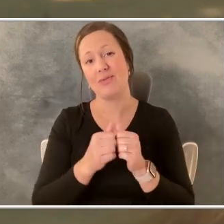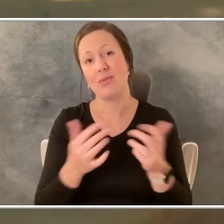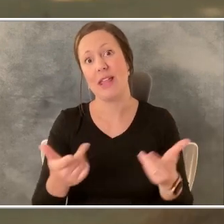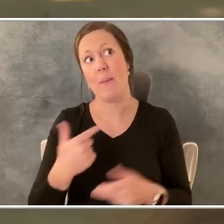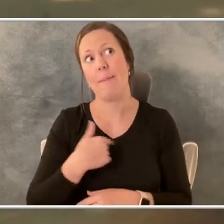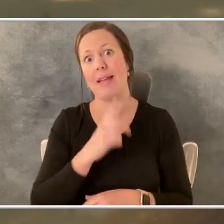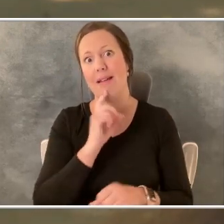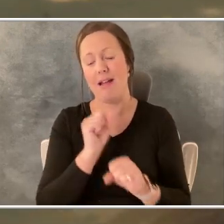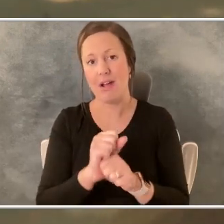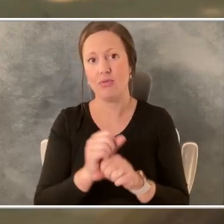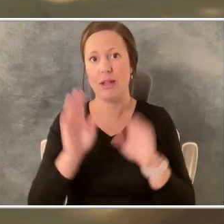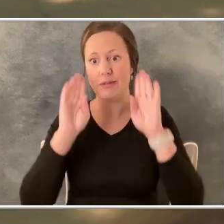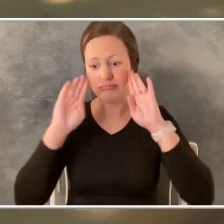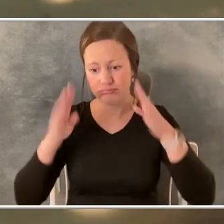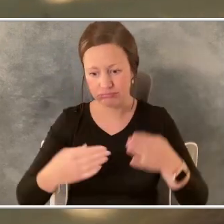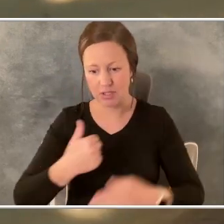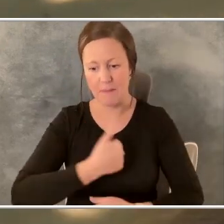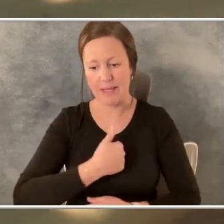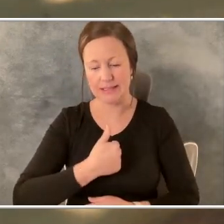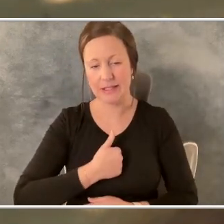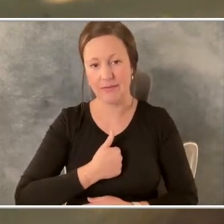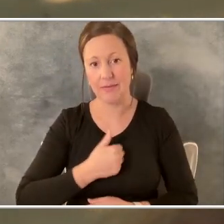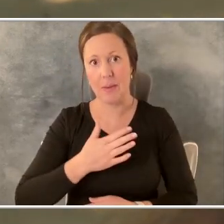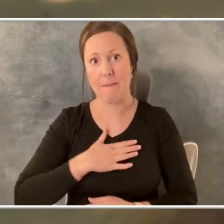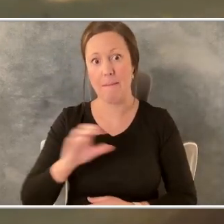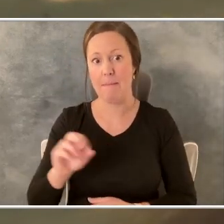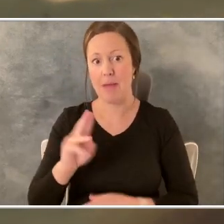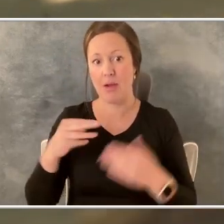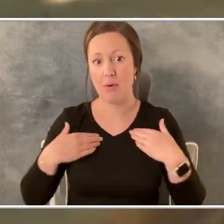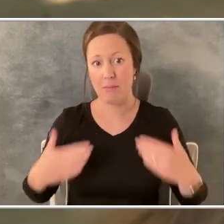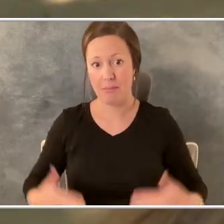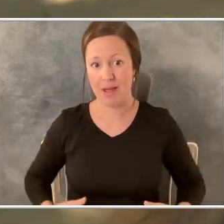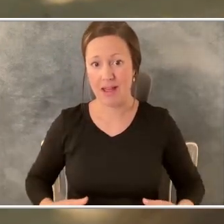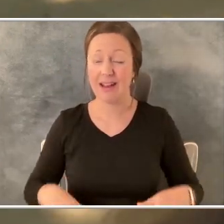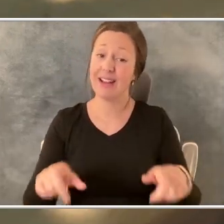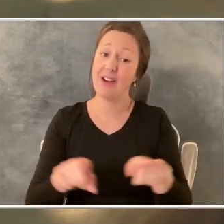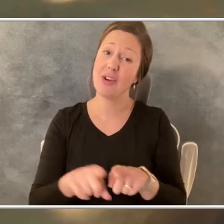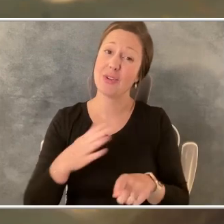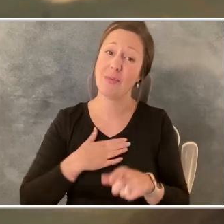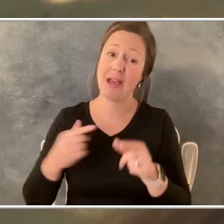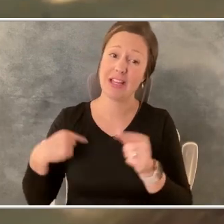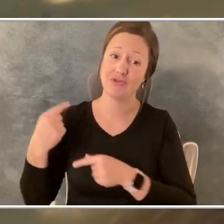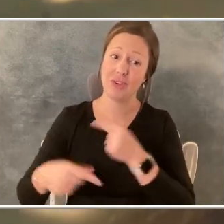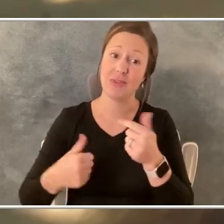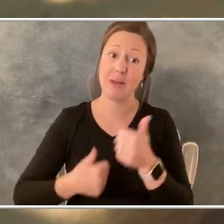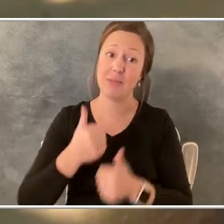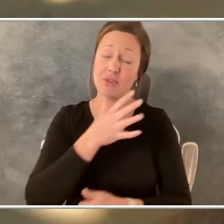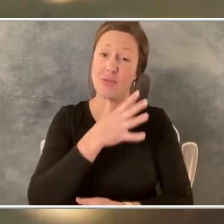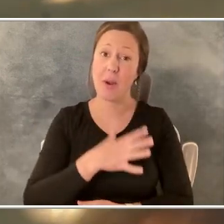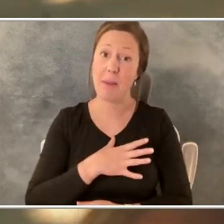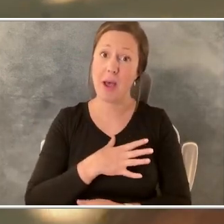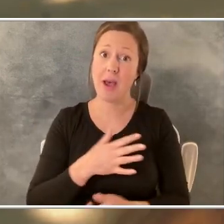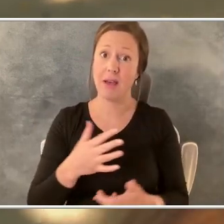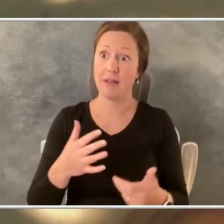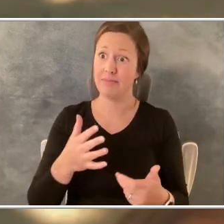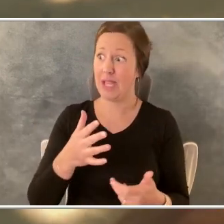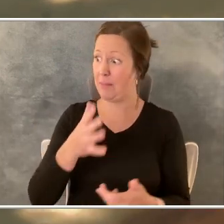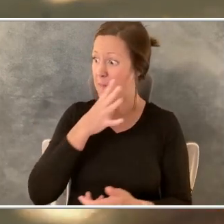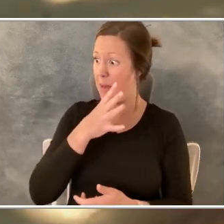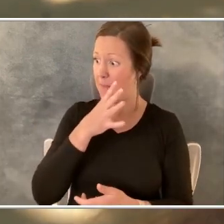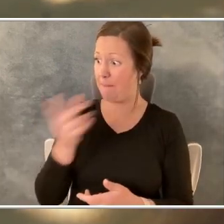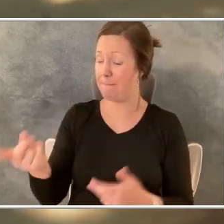into my own body. And also, I'm of the generation where most of our moms got hysterectomies back in the day. That's just what you